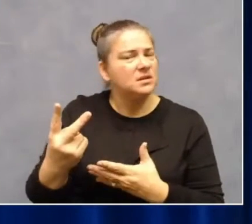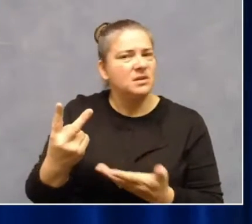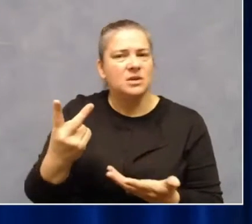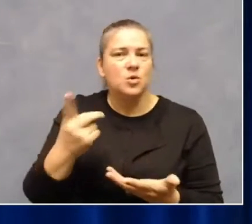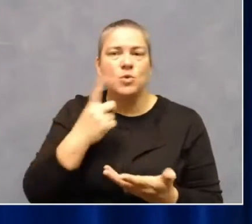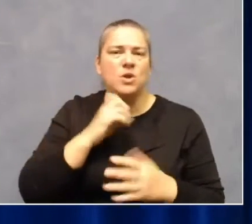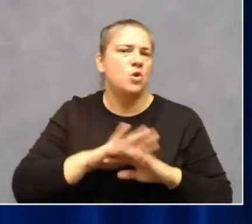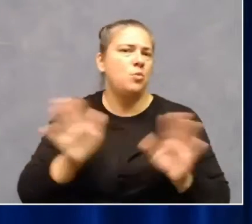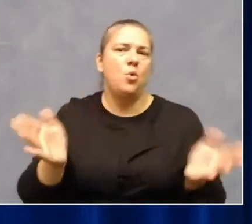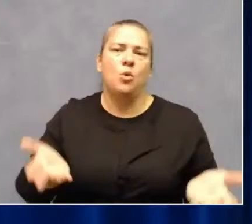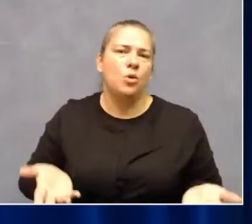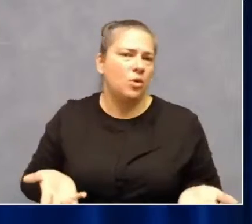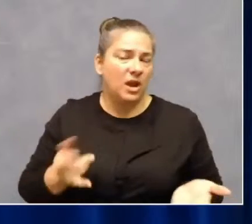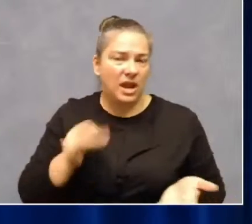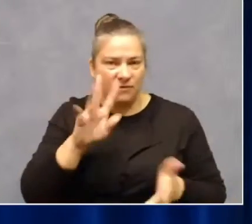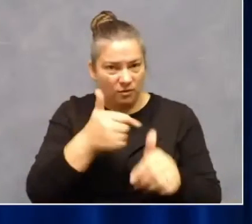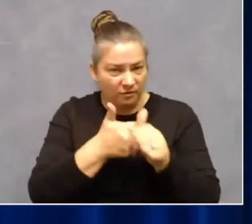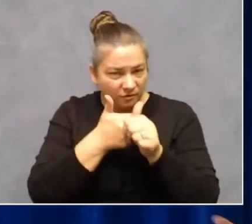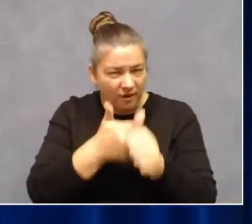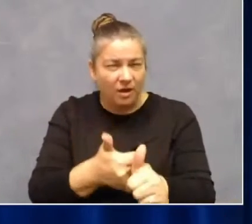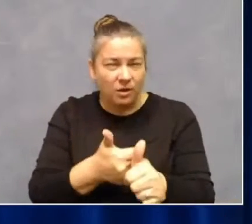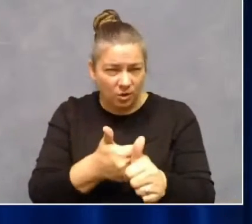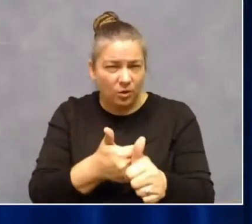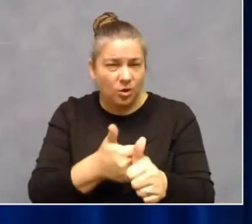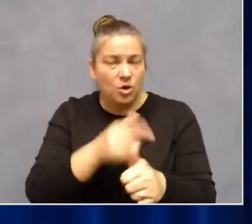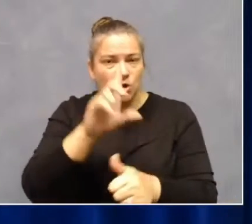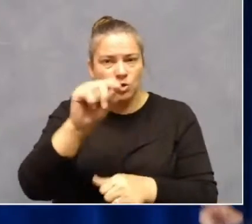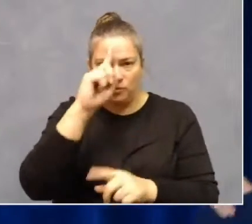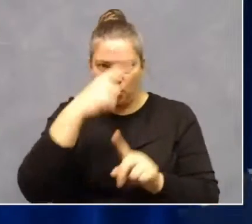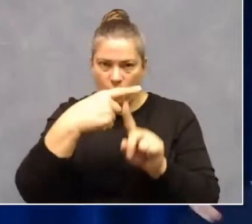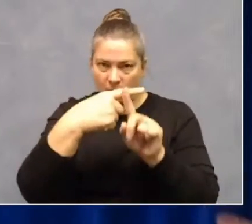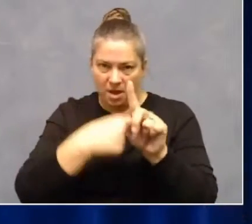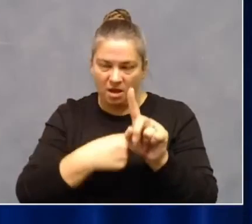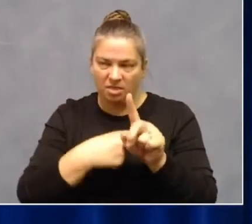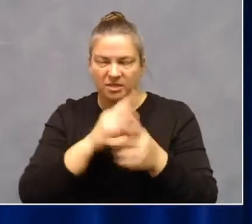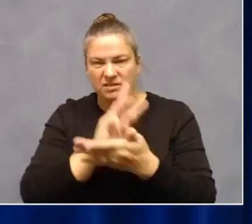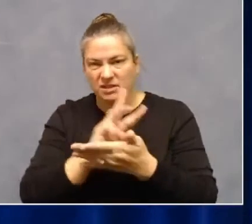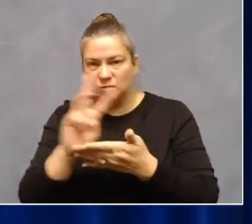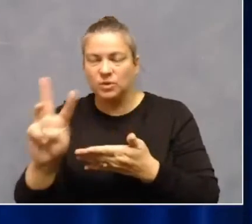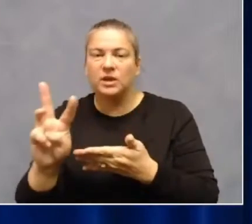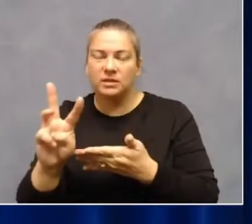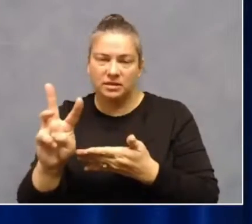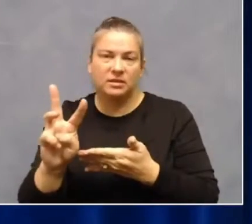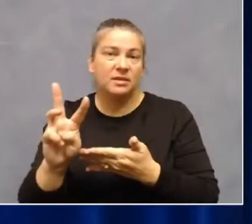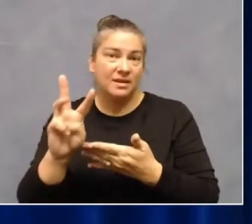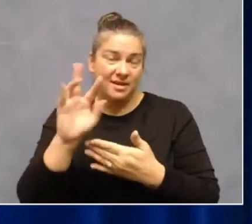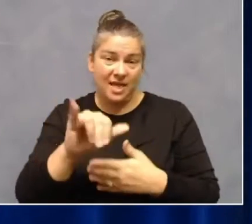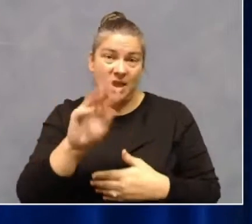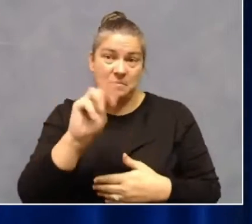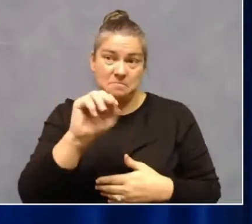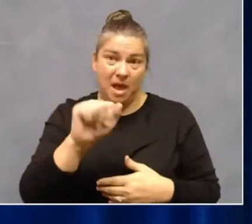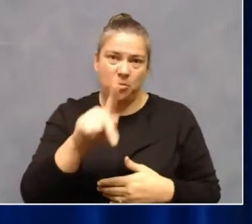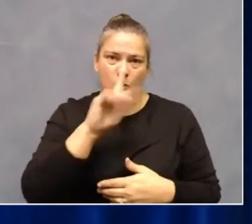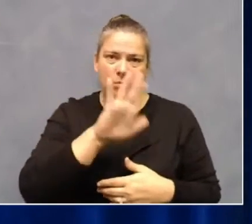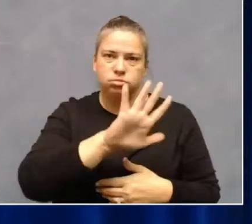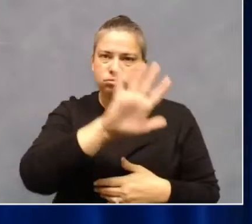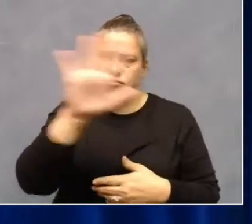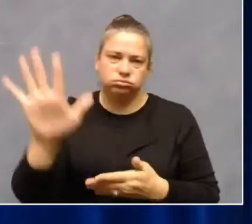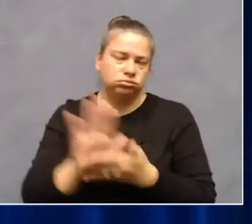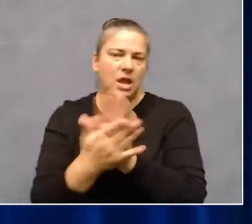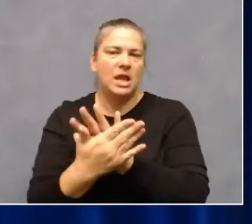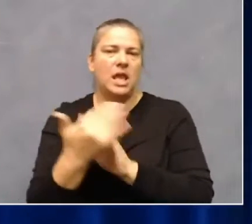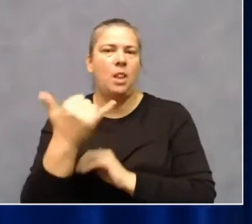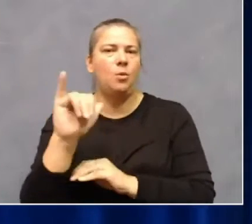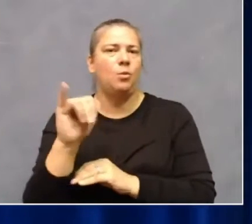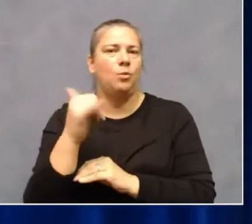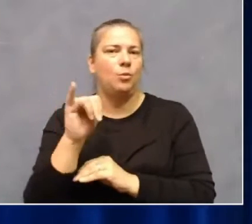If we followed these things and did it for a month to 6 weeks, we would find most of that map would turn yellow and not be orange or red. And if we